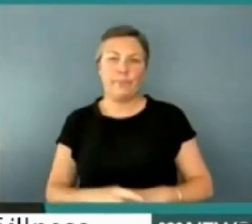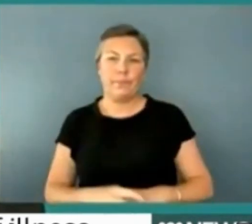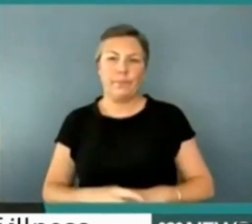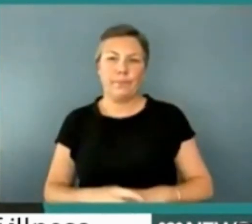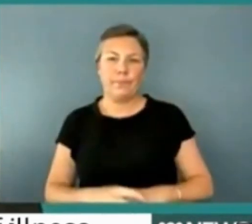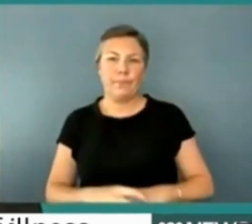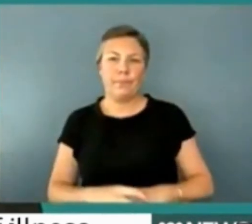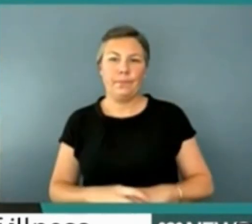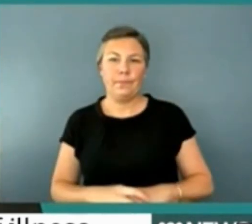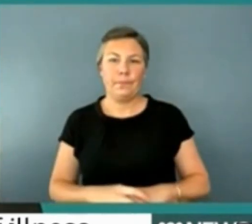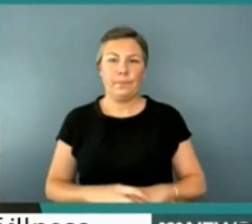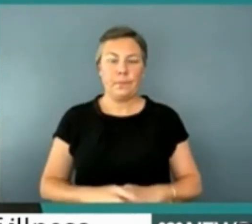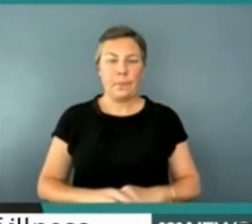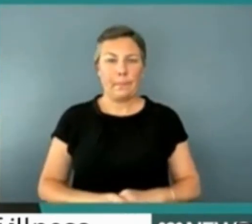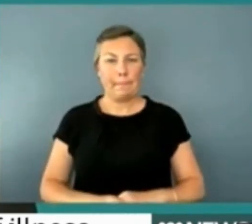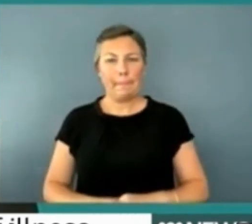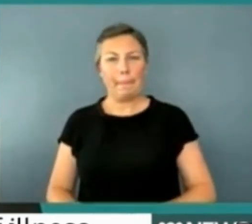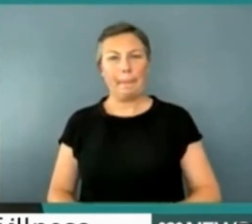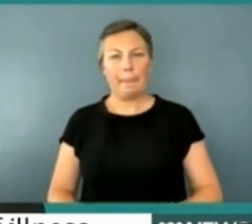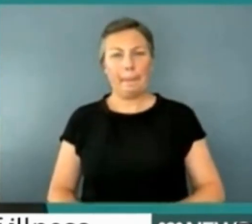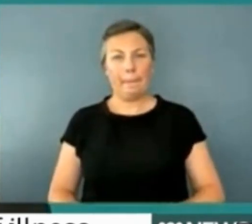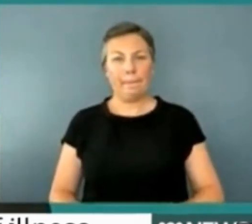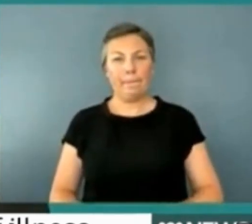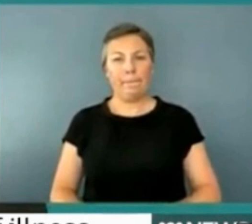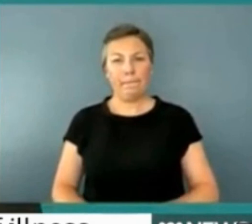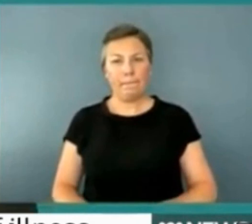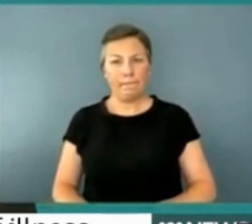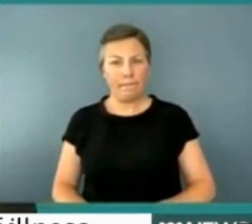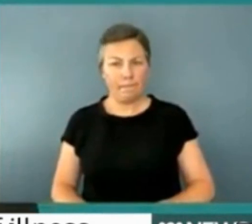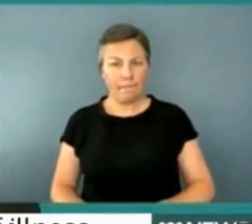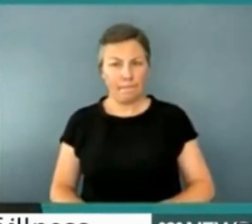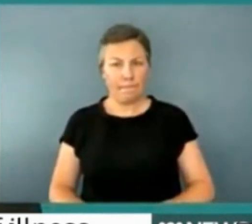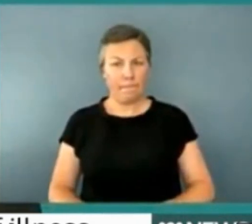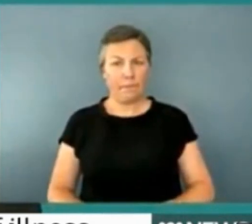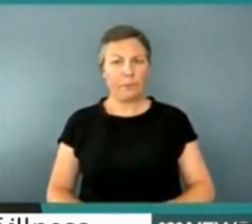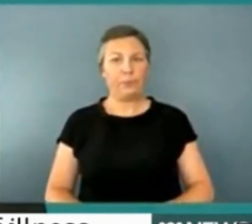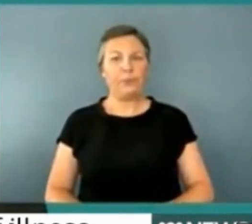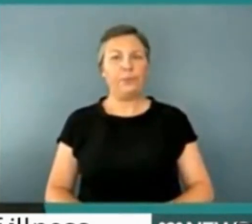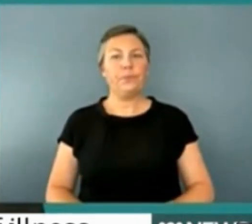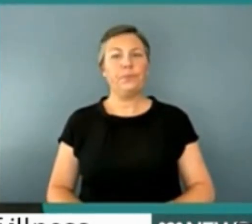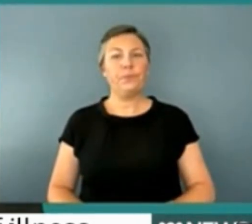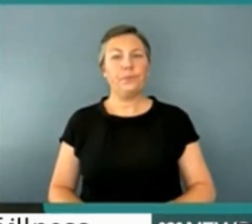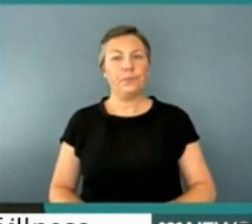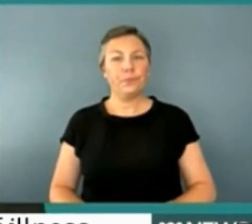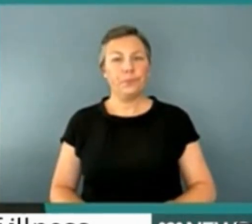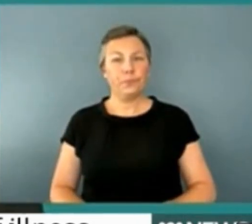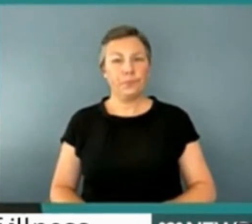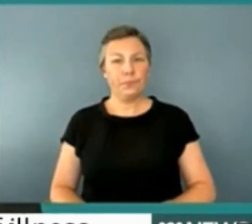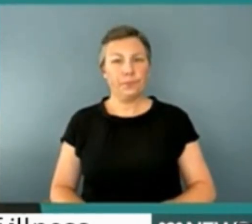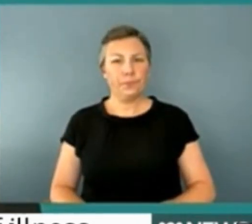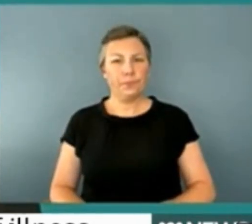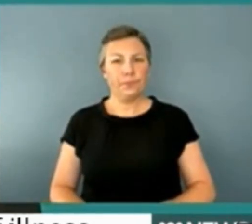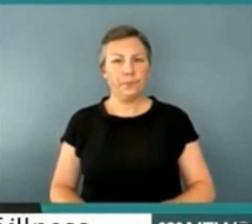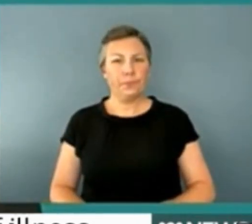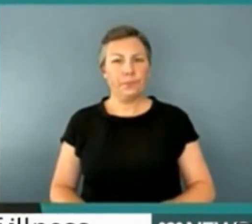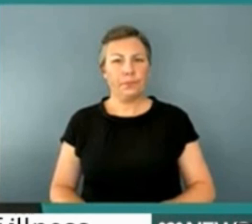compulsory quarantine, and so even if someone from the UK came with that virus, and there have only been 4 so far, it